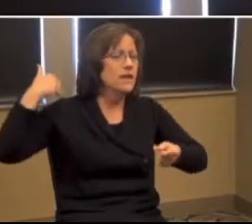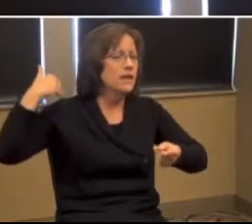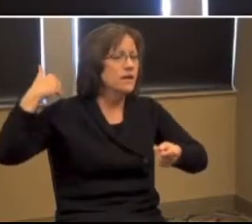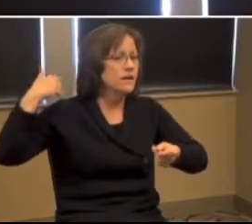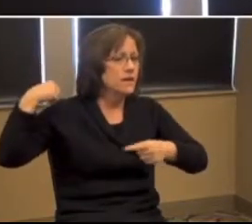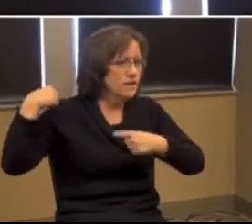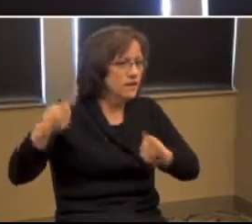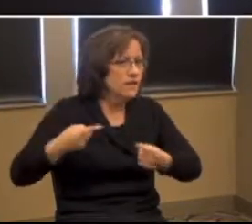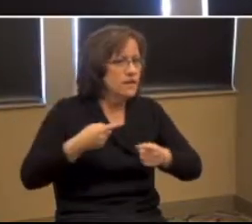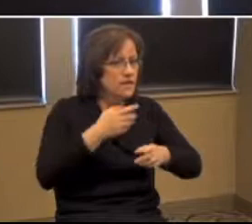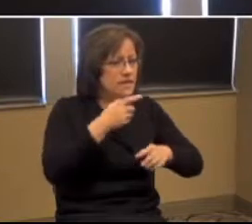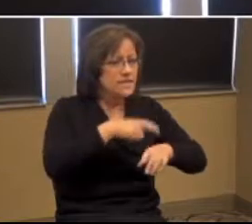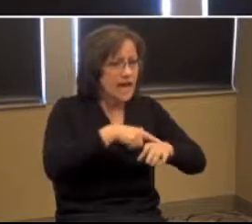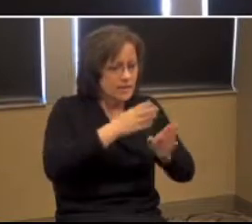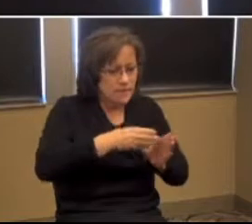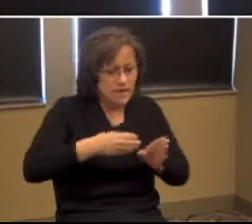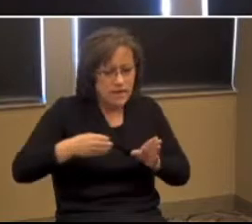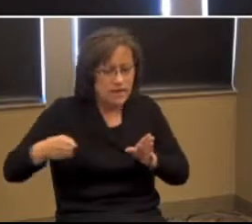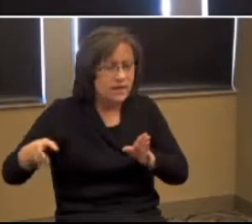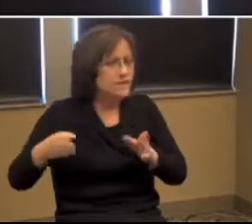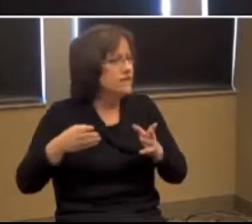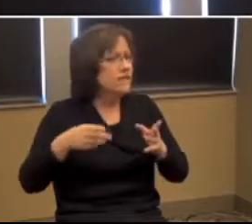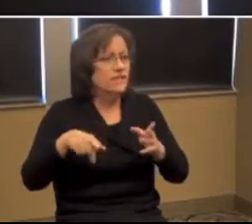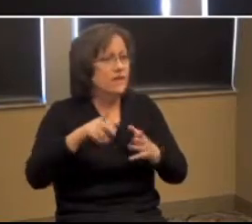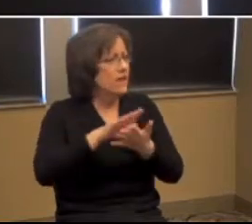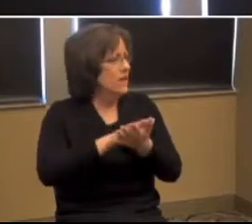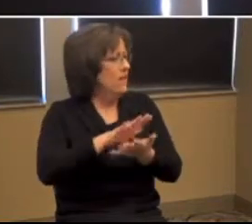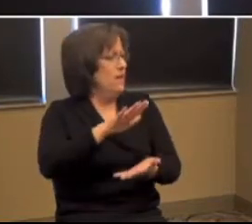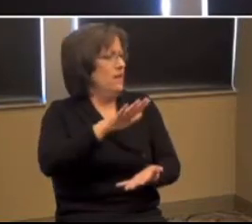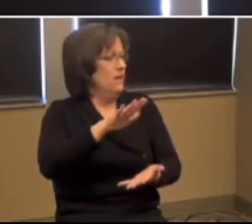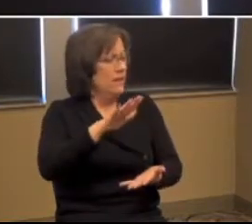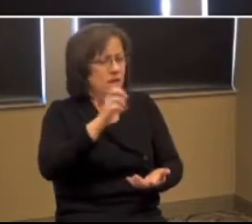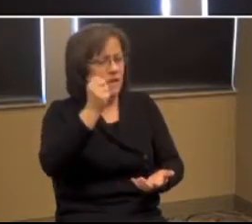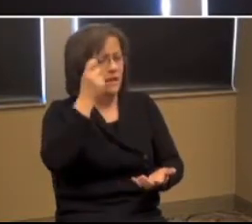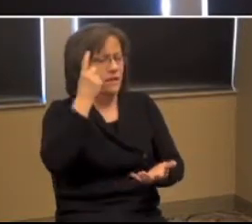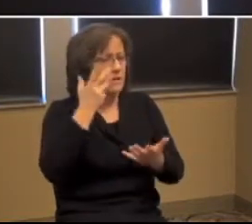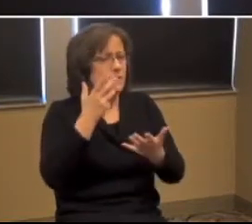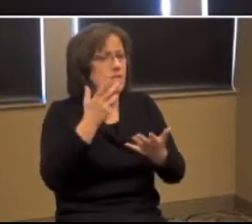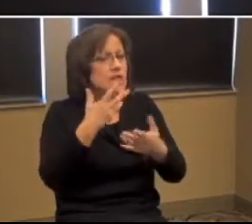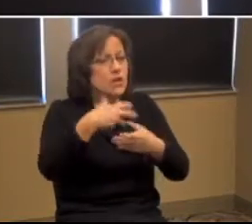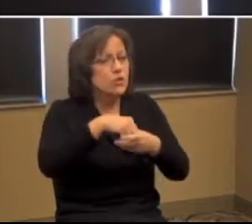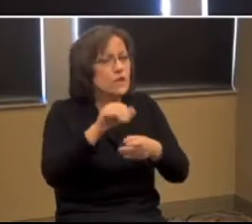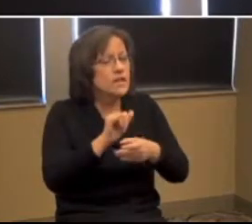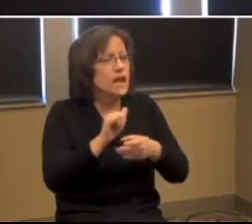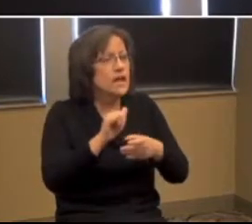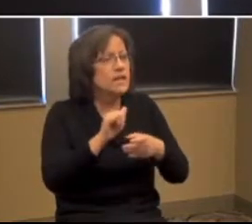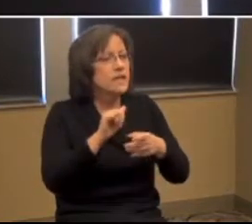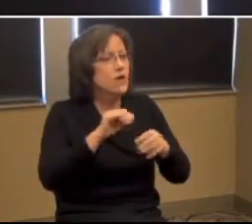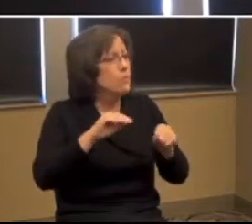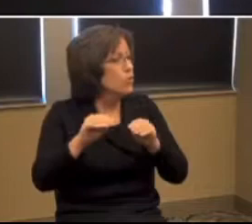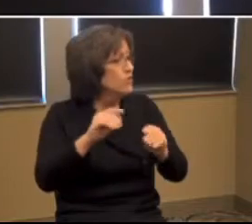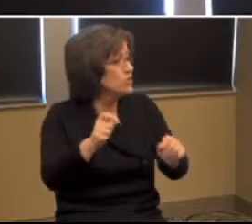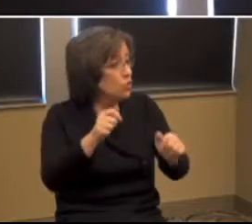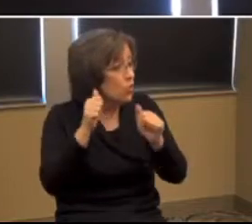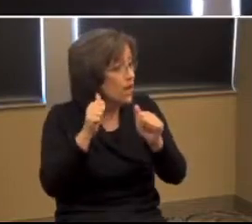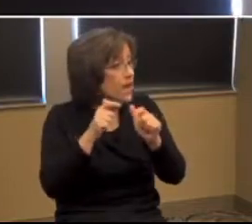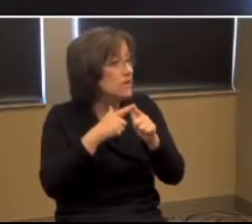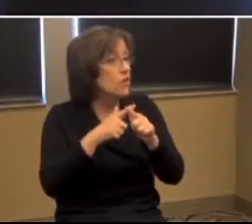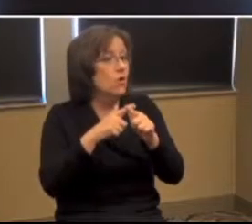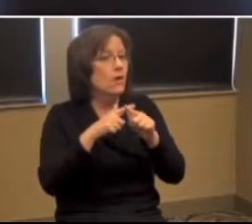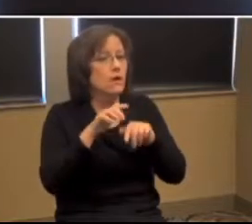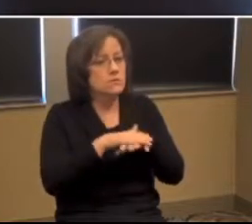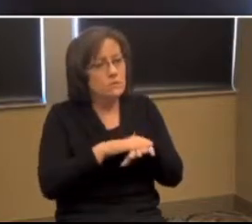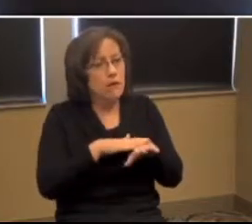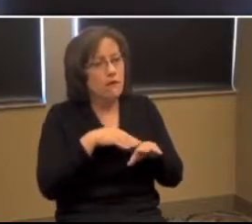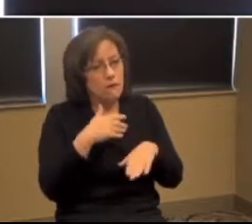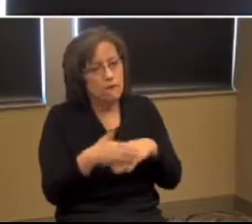abstract concept for students to grasp. It could be including moving too quickly or moving too slowly, having